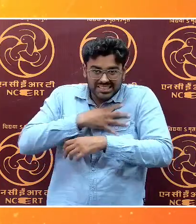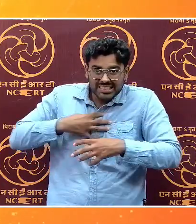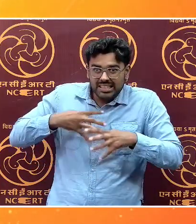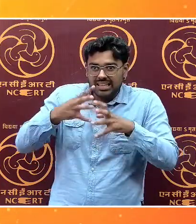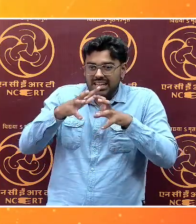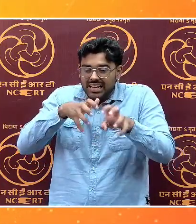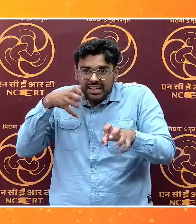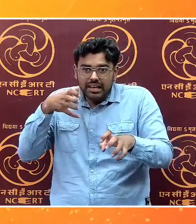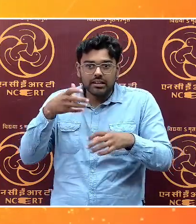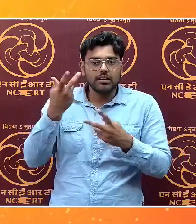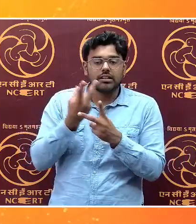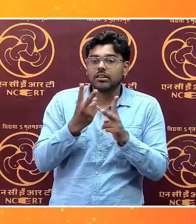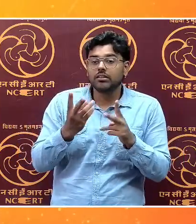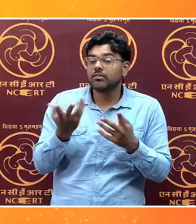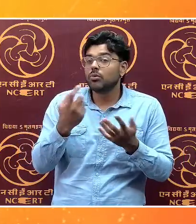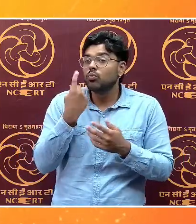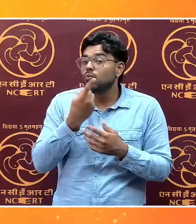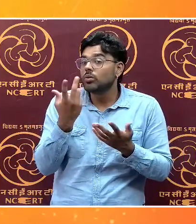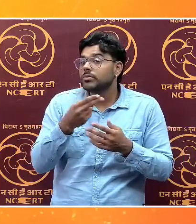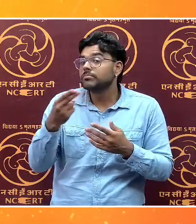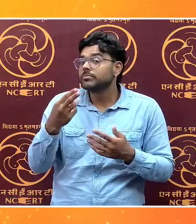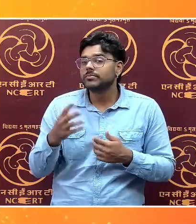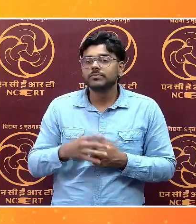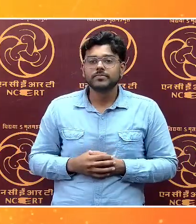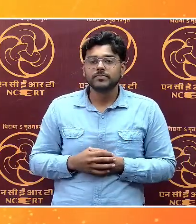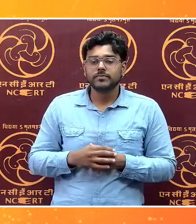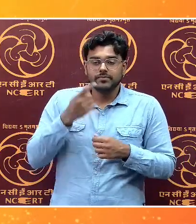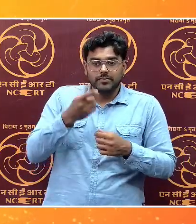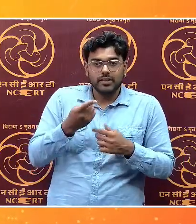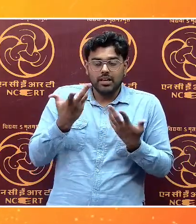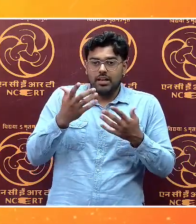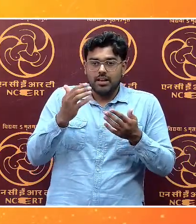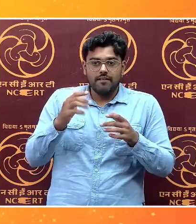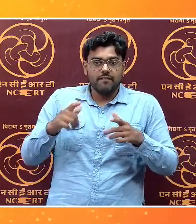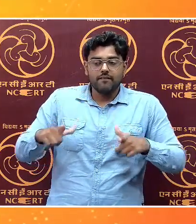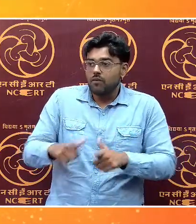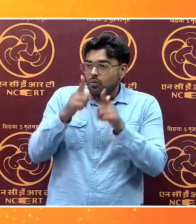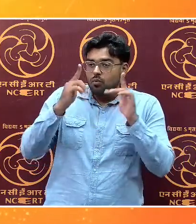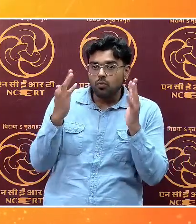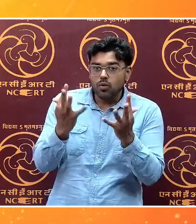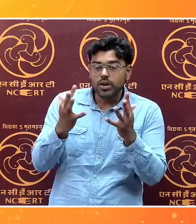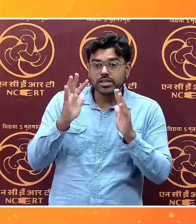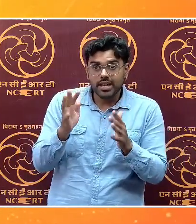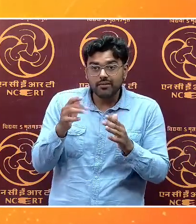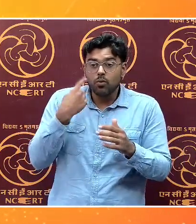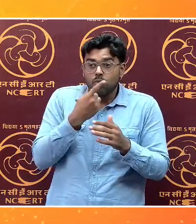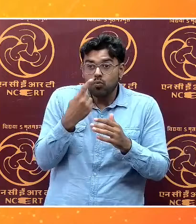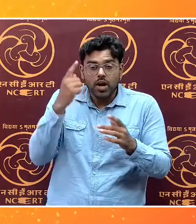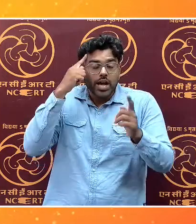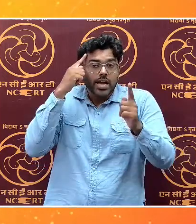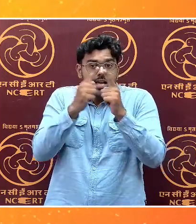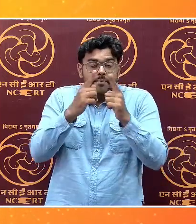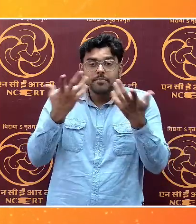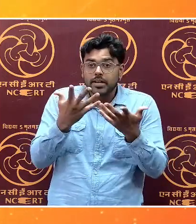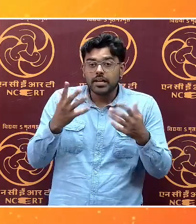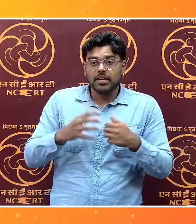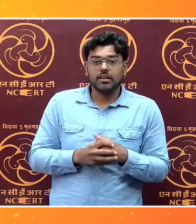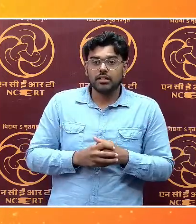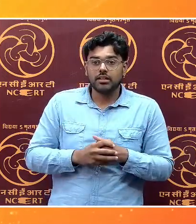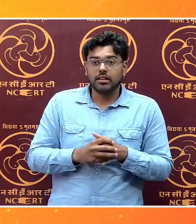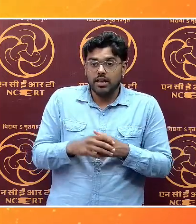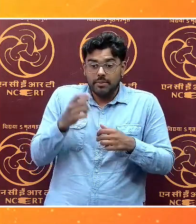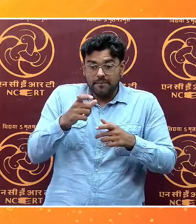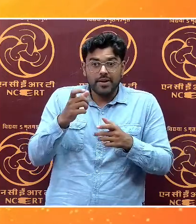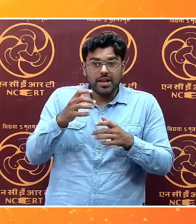the protected forest for the purpose of increasing the population of